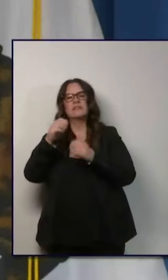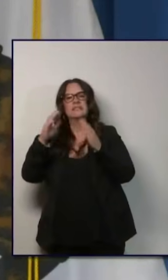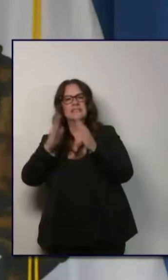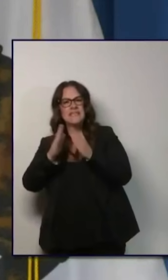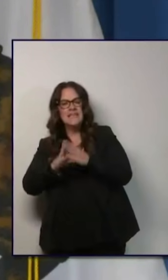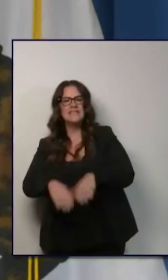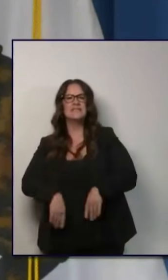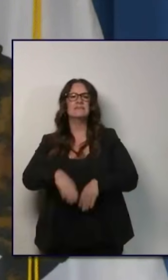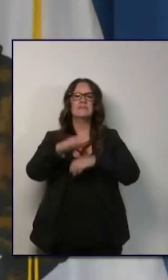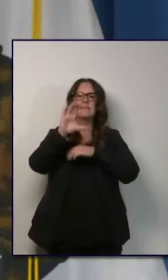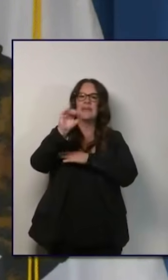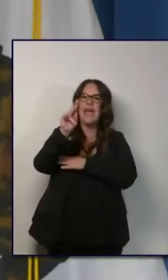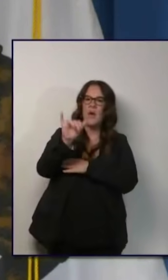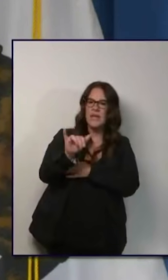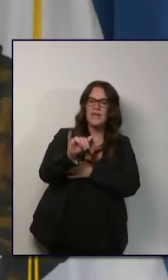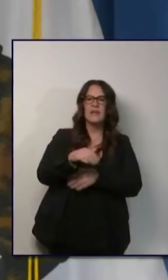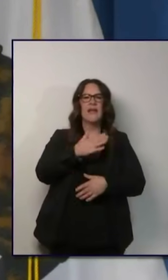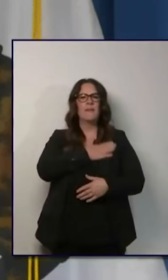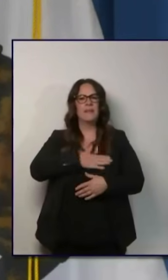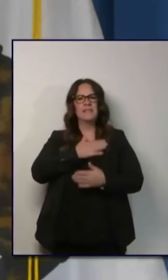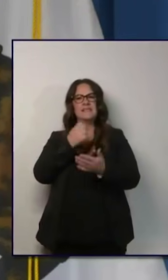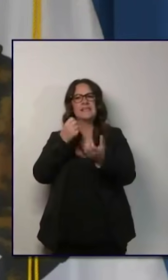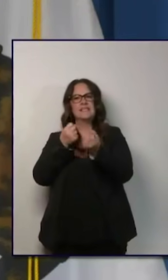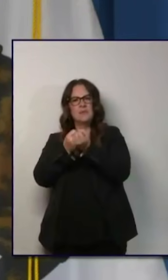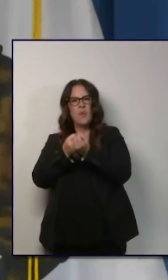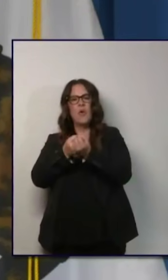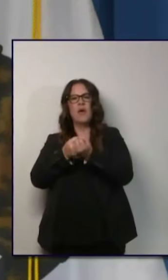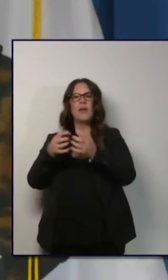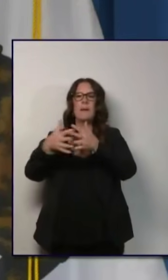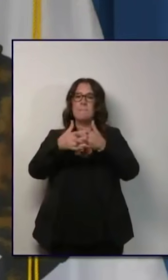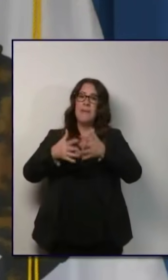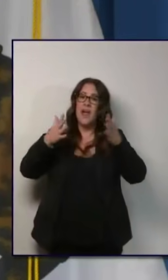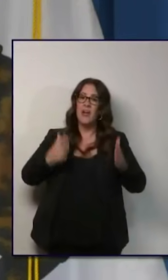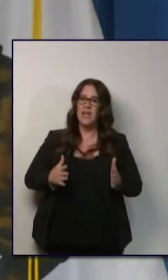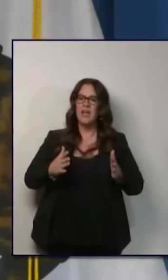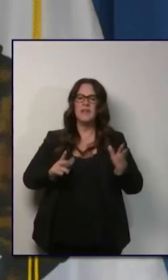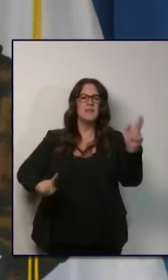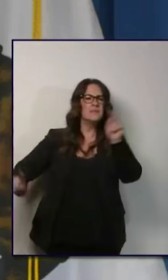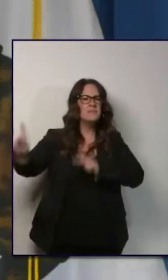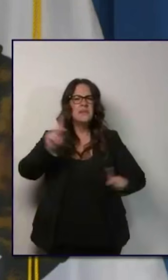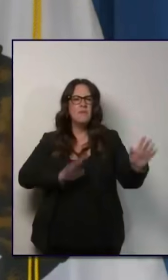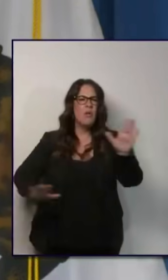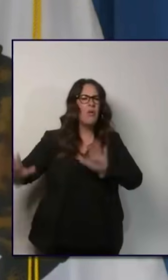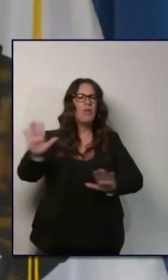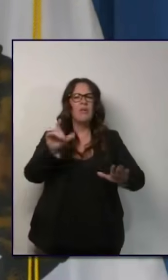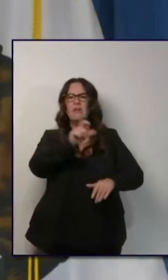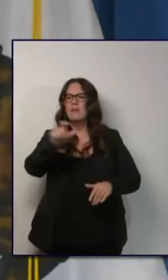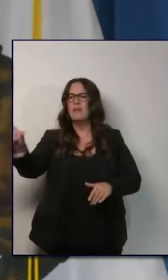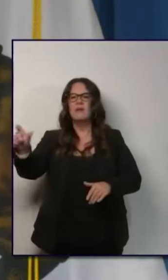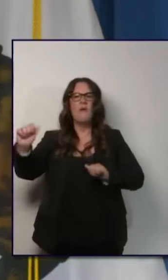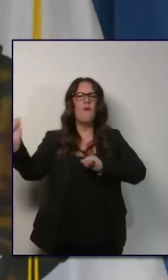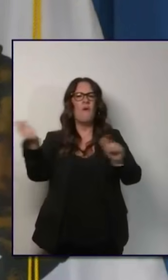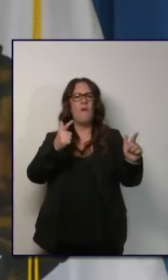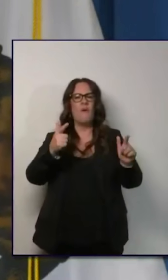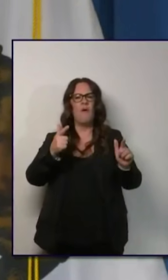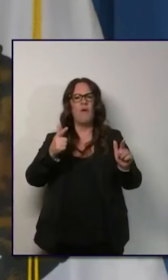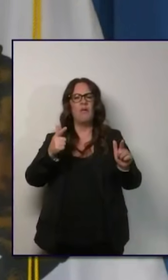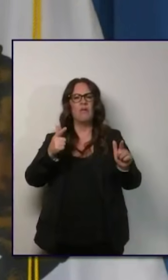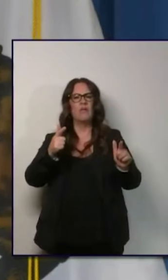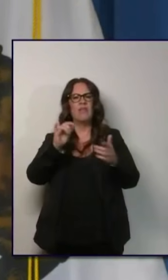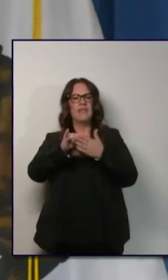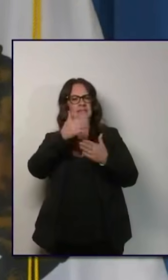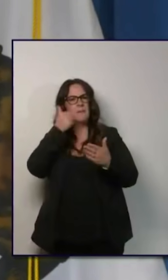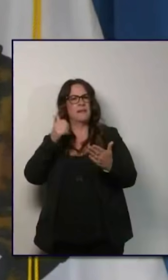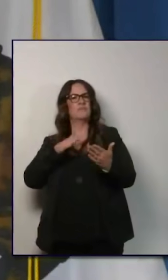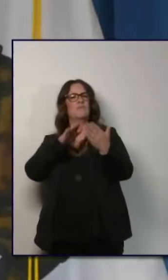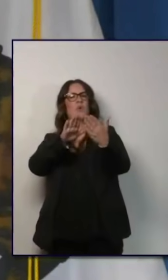support America and Americans. The HERO Act is the best approach.